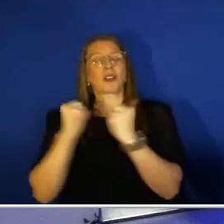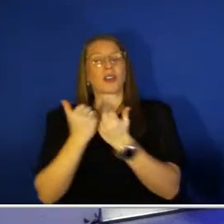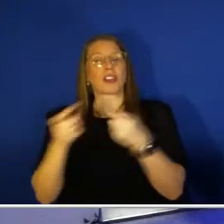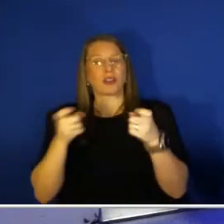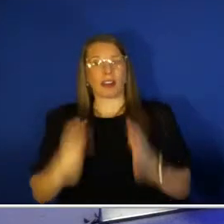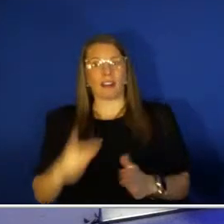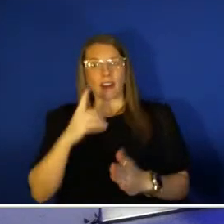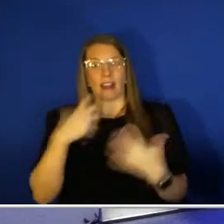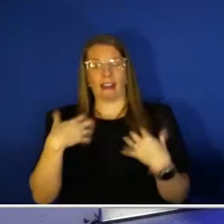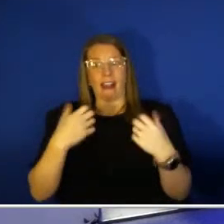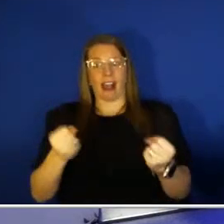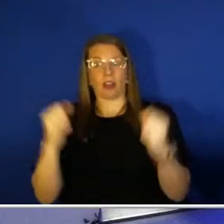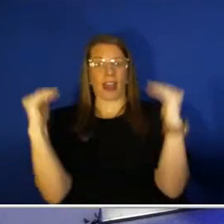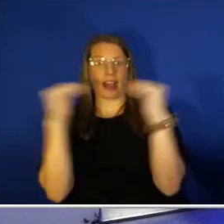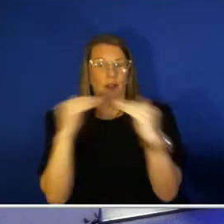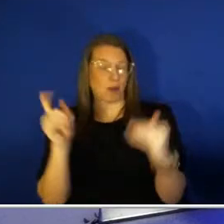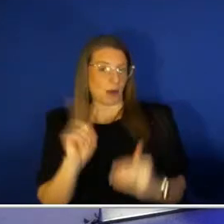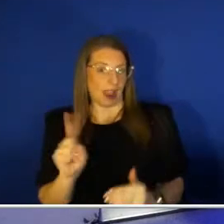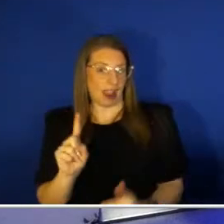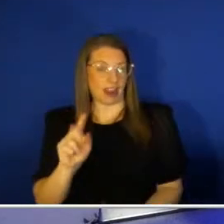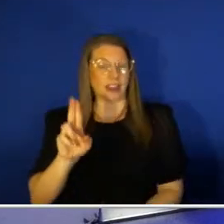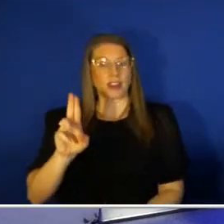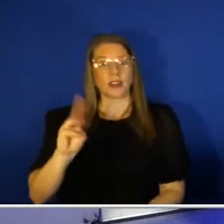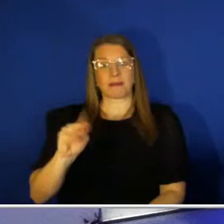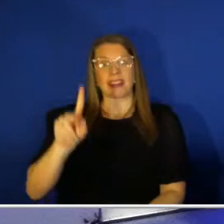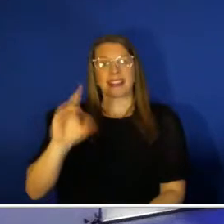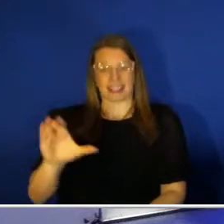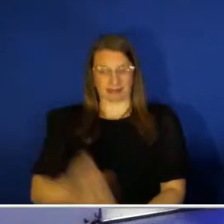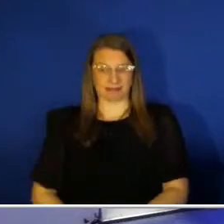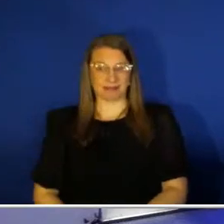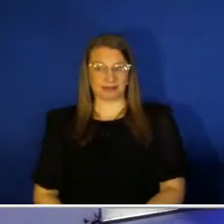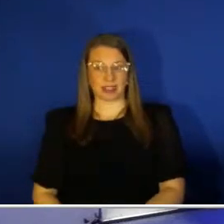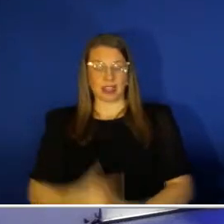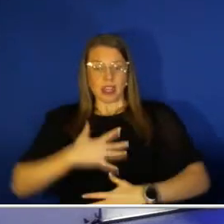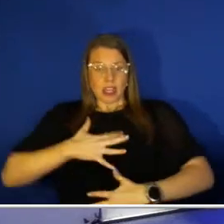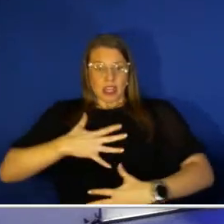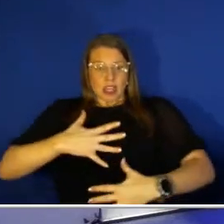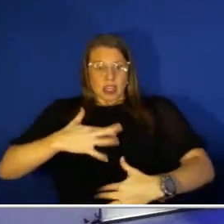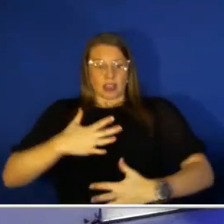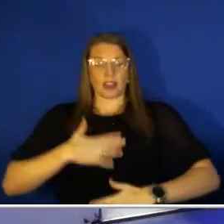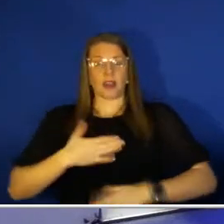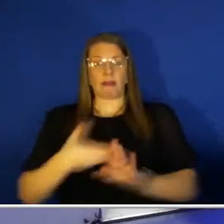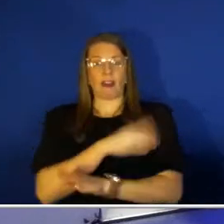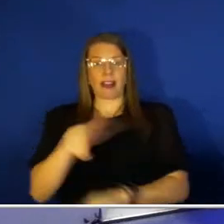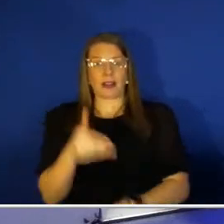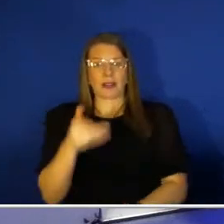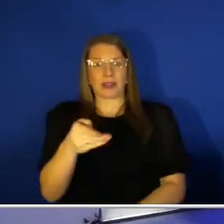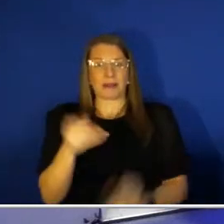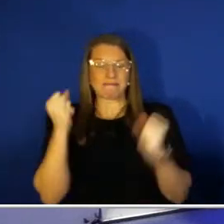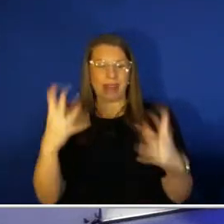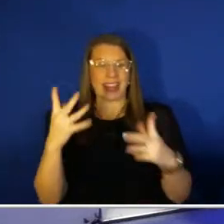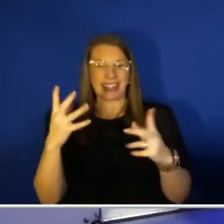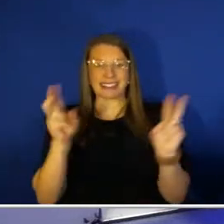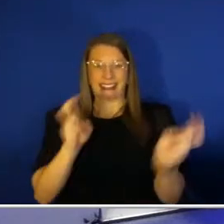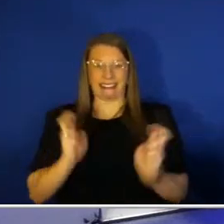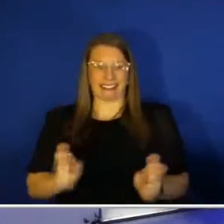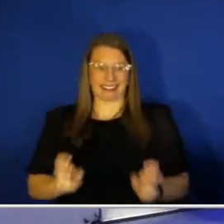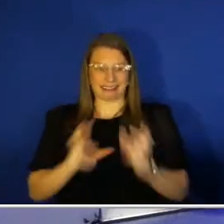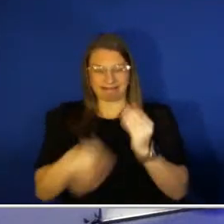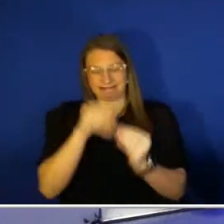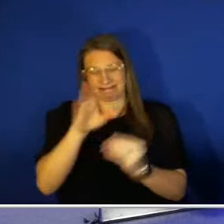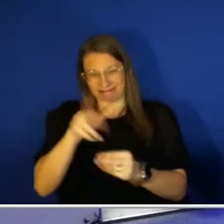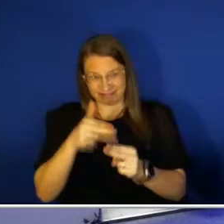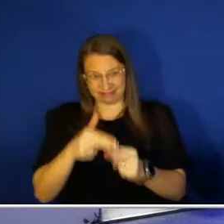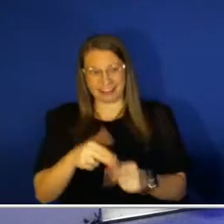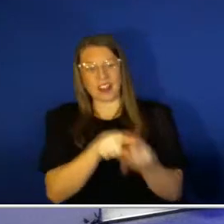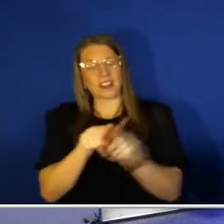Health Equity at the University of Kansas Cancer Center. I always have to take a deep breath before I introduce you. Good morning. Good morning. Also with us, we're so glad